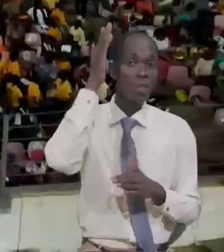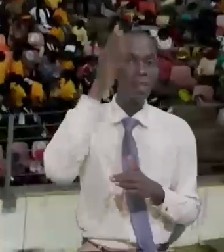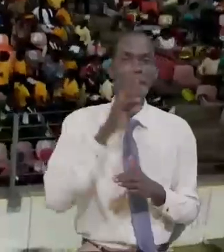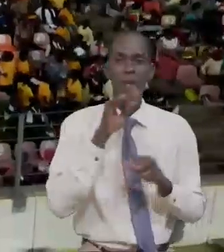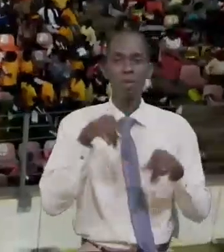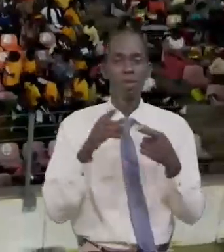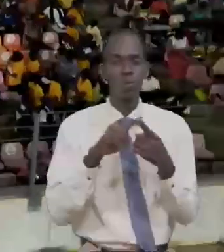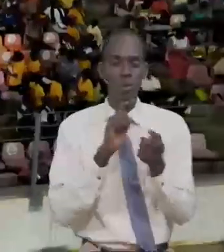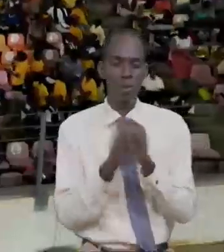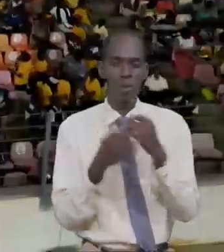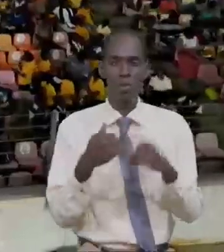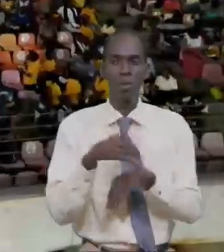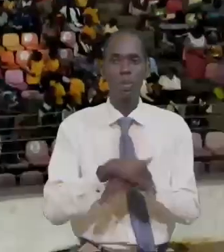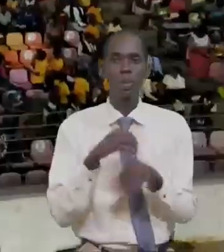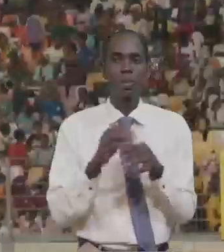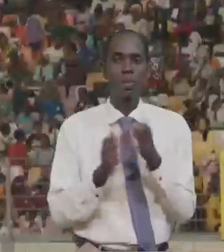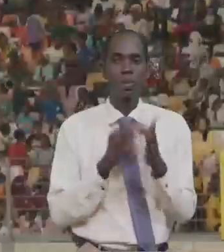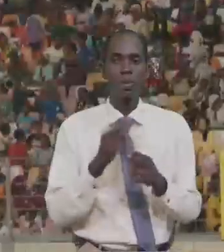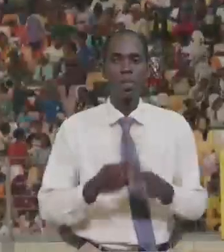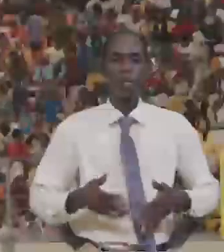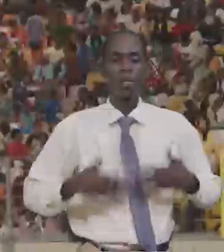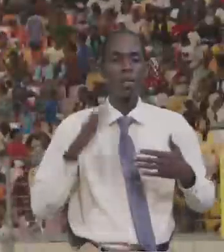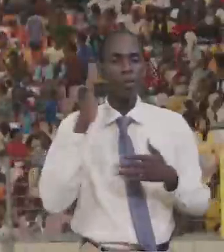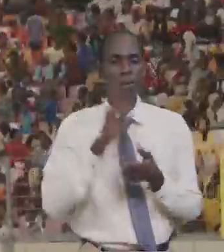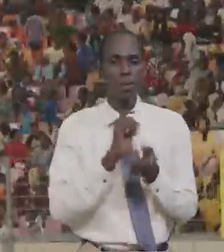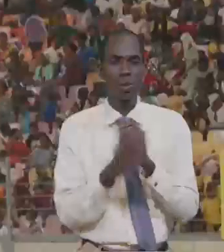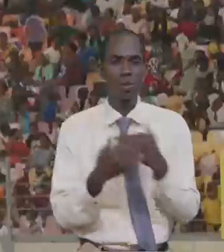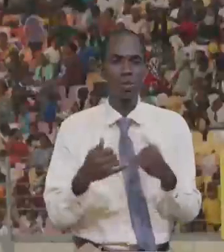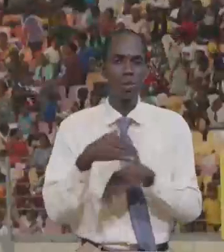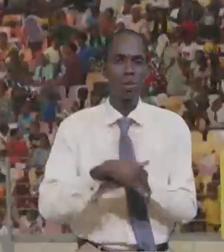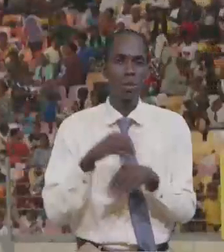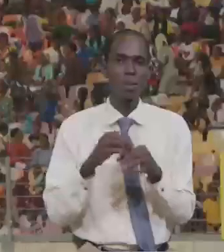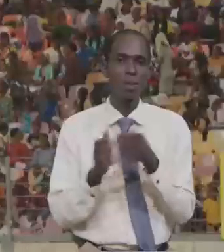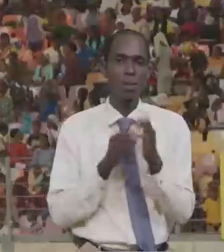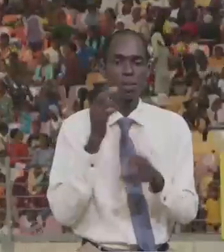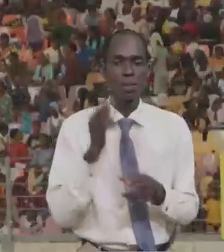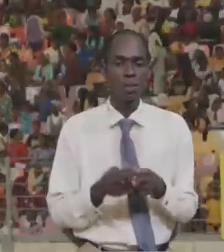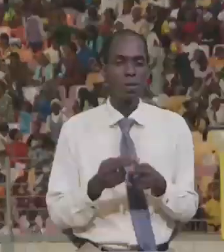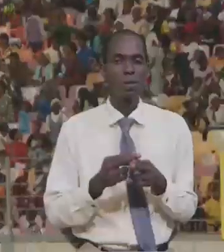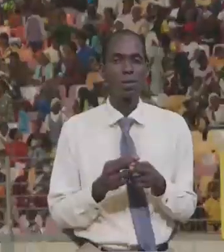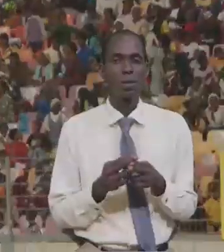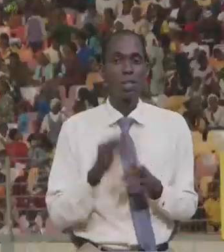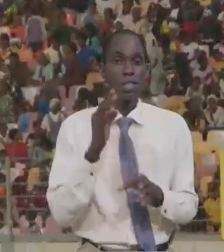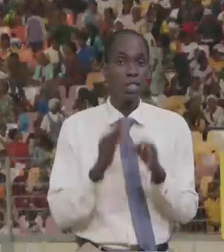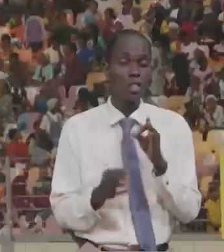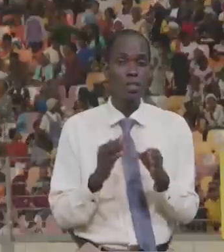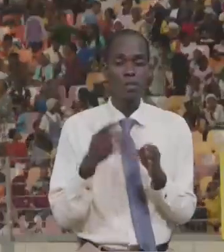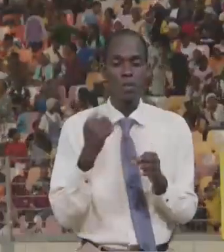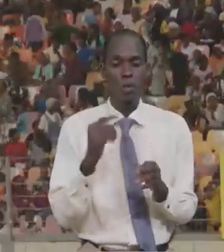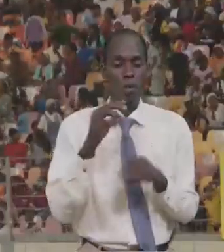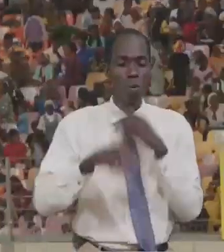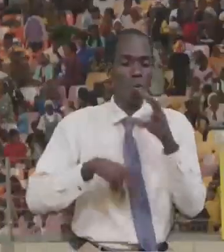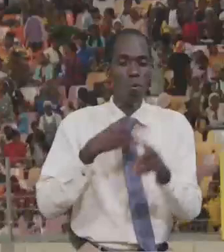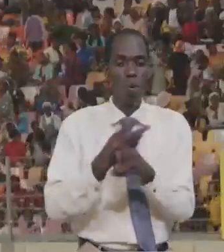has buried you, there's going to be a resurrection for your life tonight in Jesus' name. Mediocre, that's